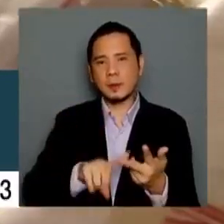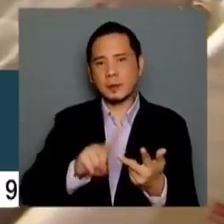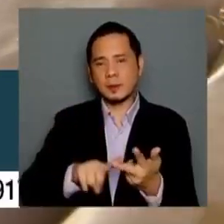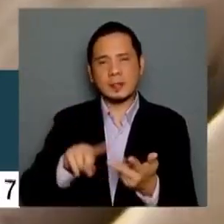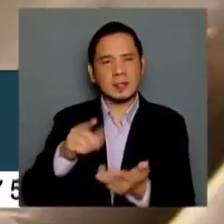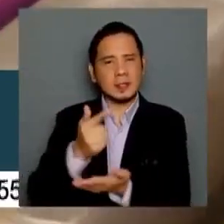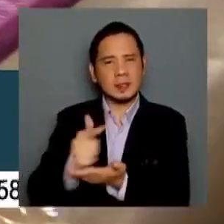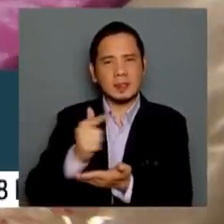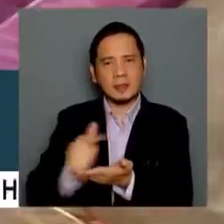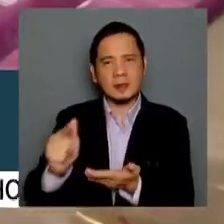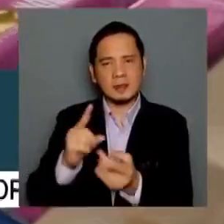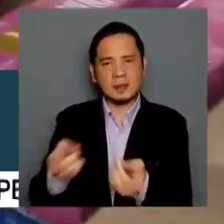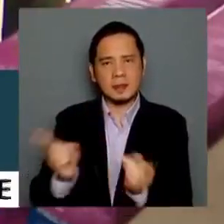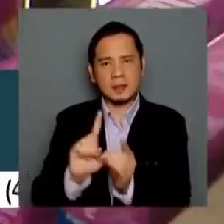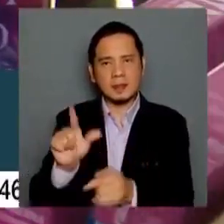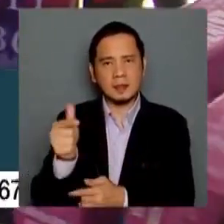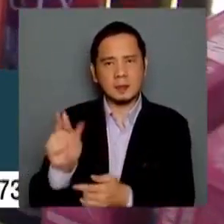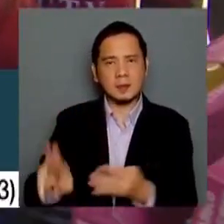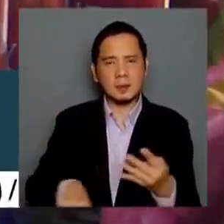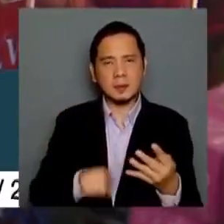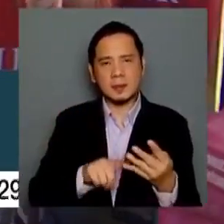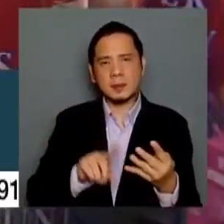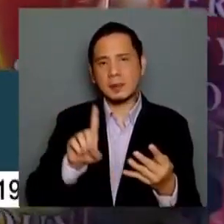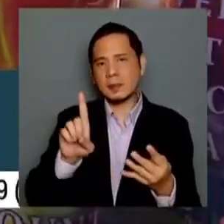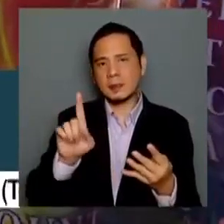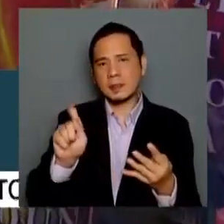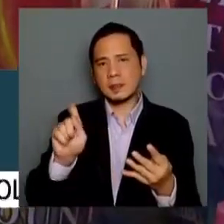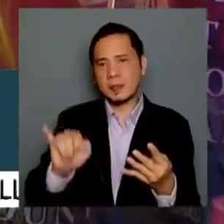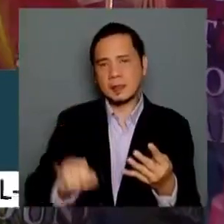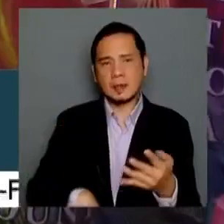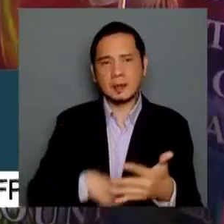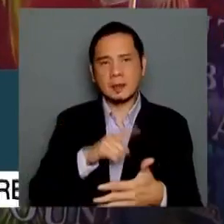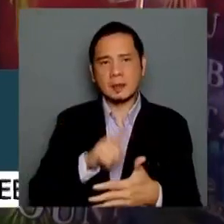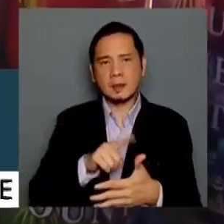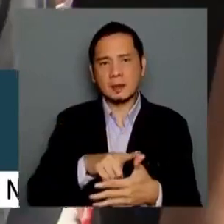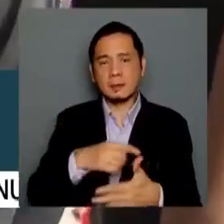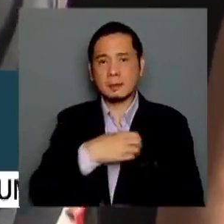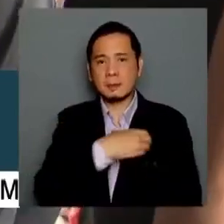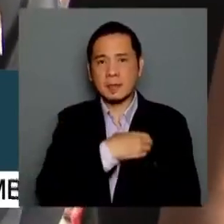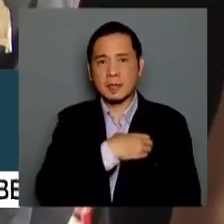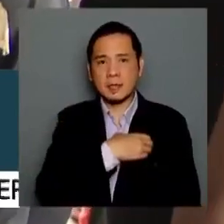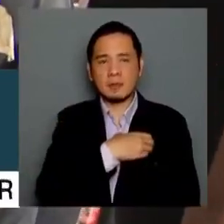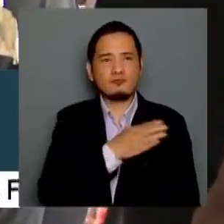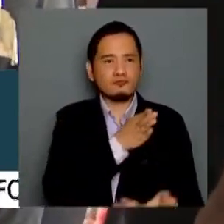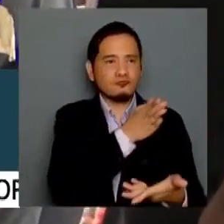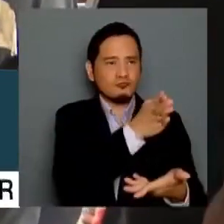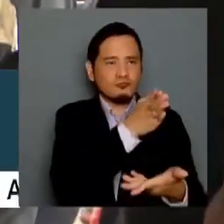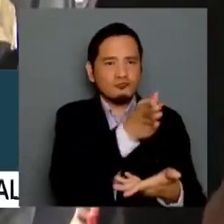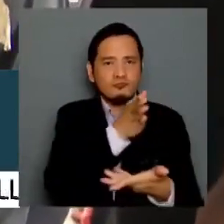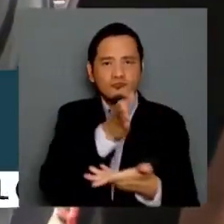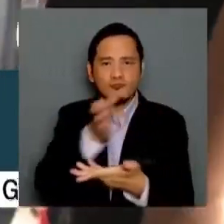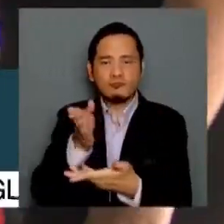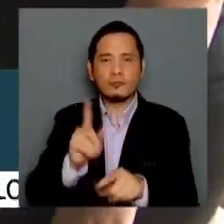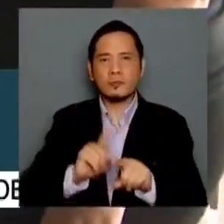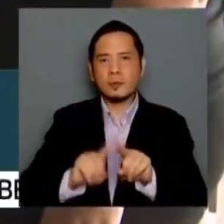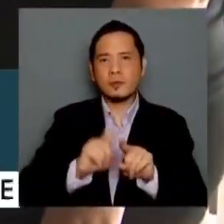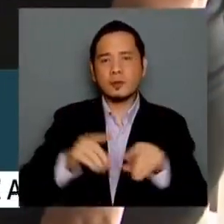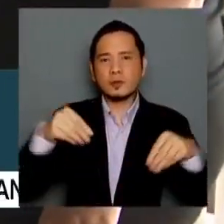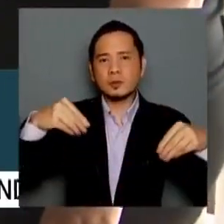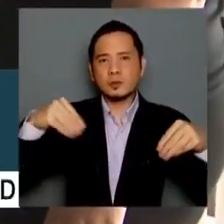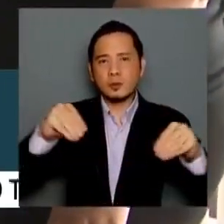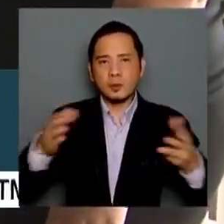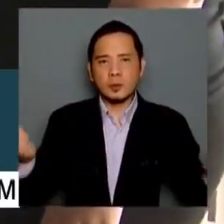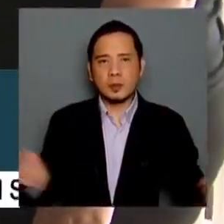LGU, Department of Trade and Industry, or DTI, and the PNP visited and inspected several fireworks stores here in